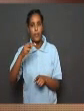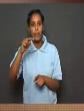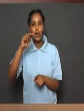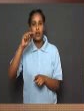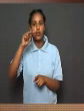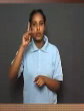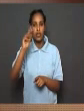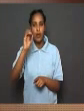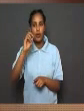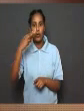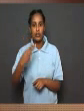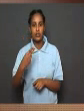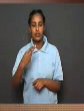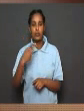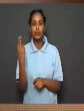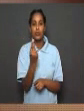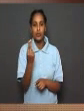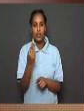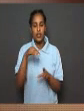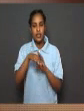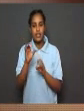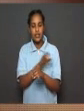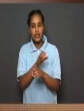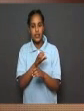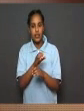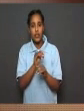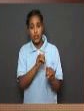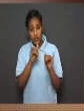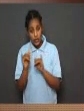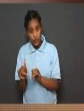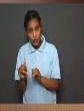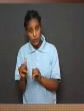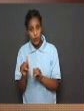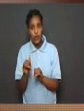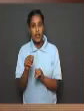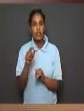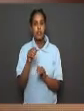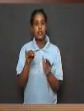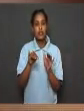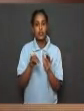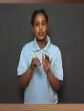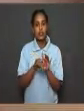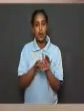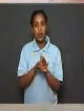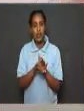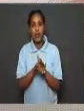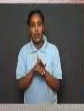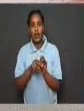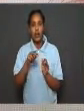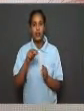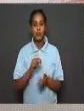potassium hydroxide is used in the cell instead of the salt ammonium chloride.